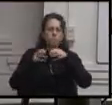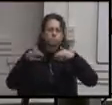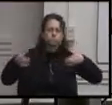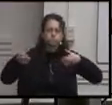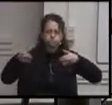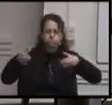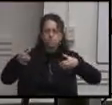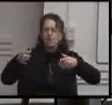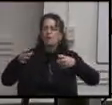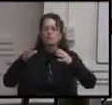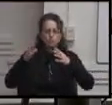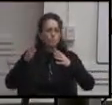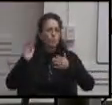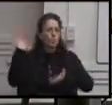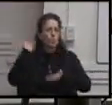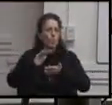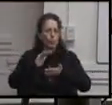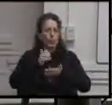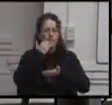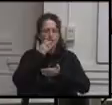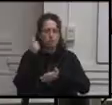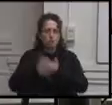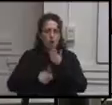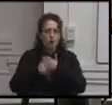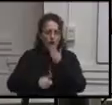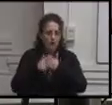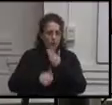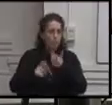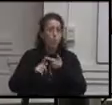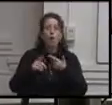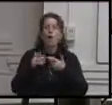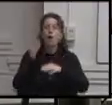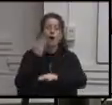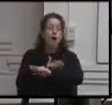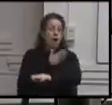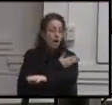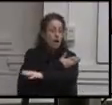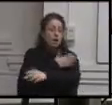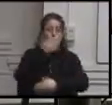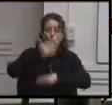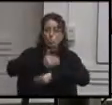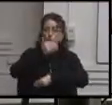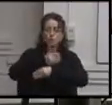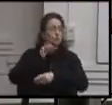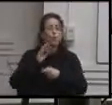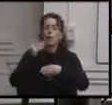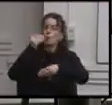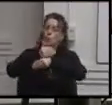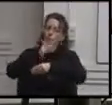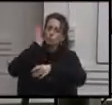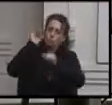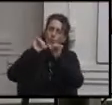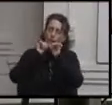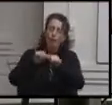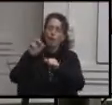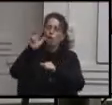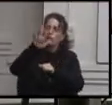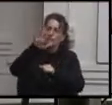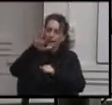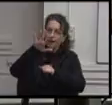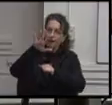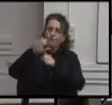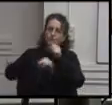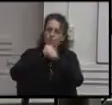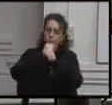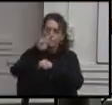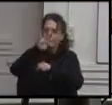of the building. Better windows, longer term windows, 30, 45-year windows, more energy efficient,